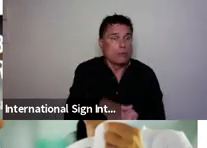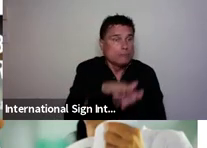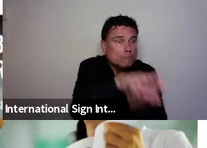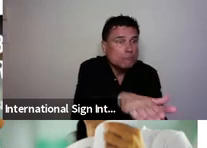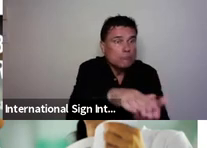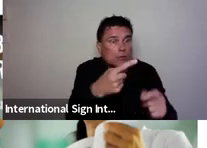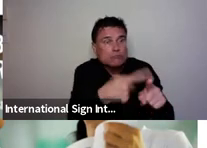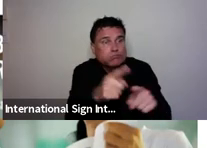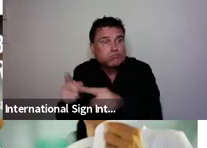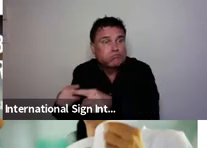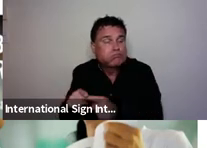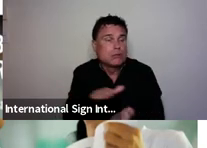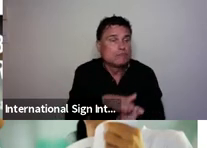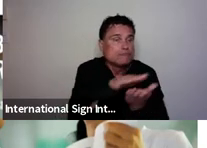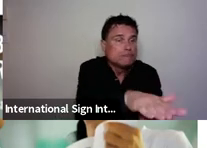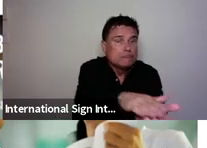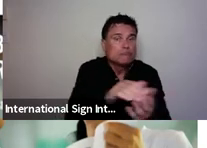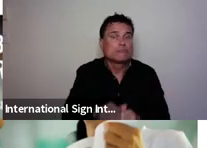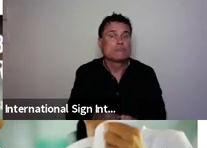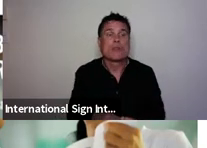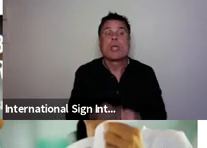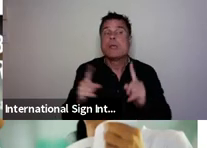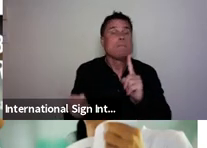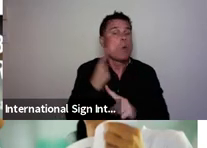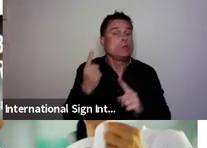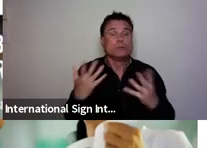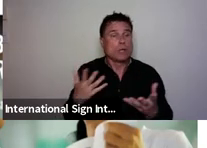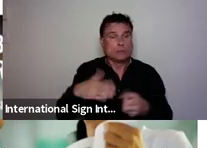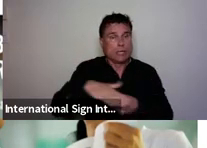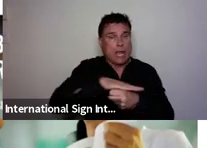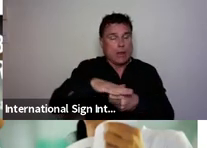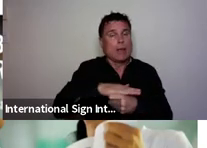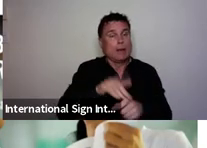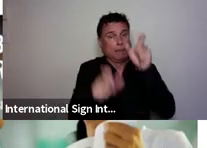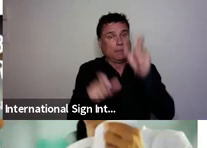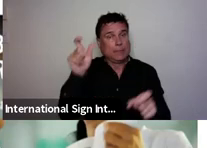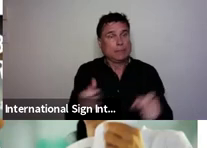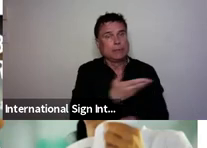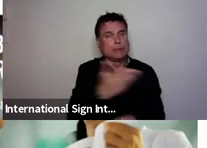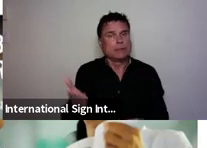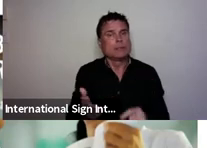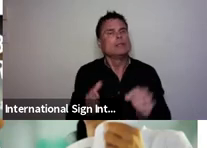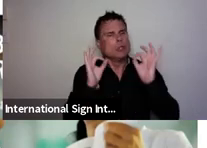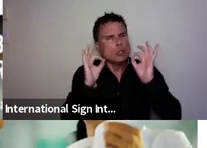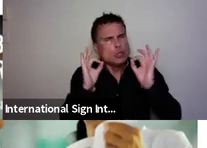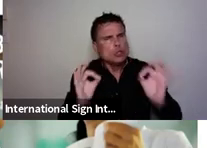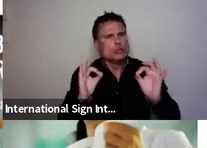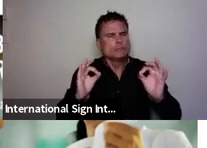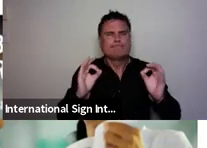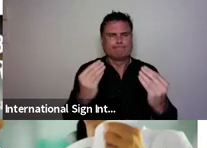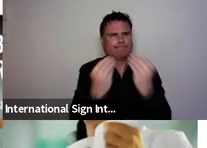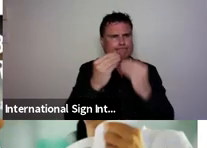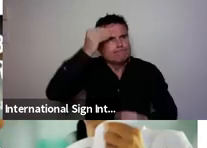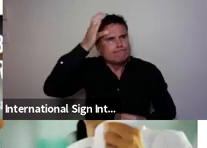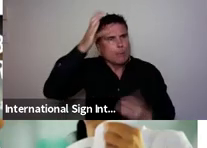for young people is access to comprehensive sexuality education. So what we did was we made sure that in this guidance, we